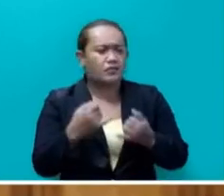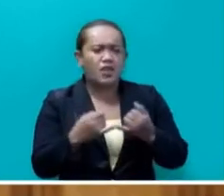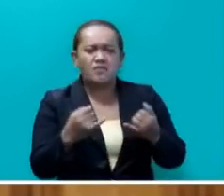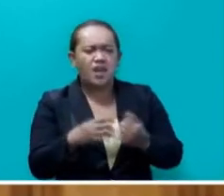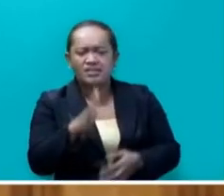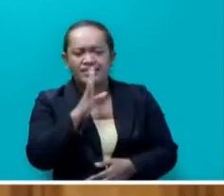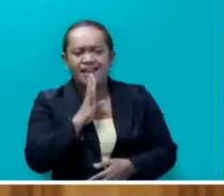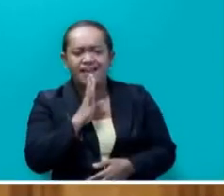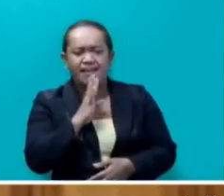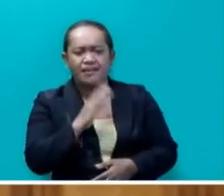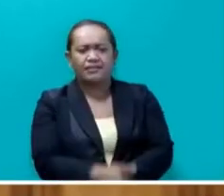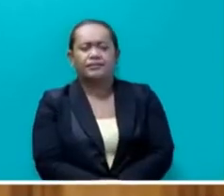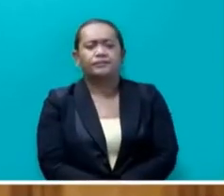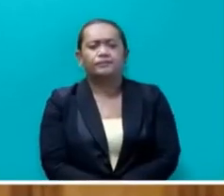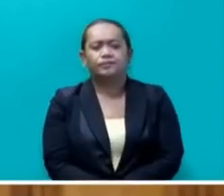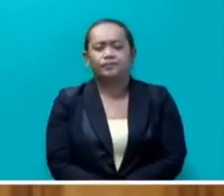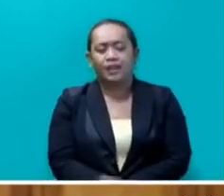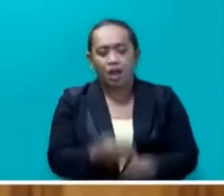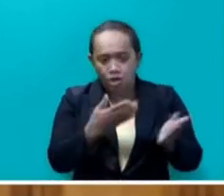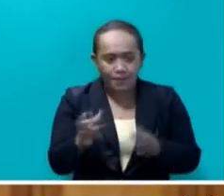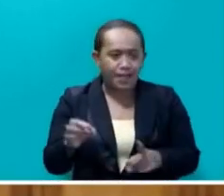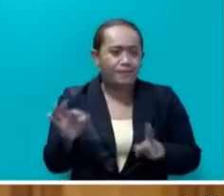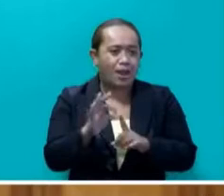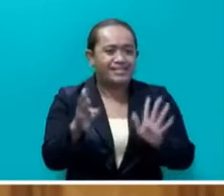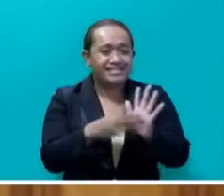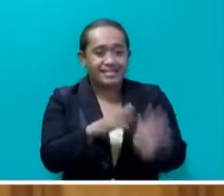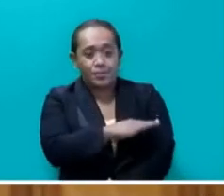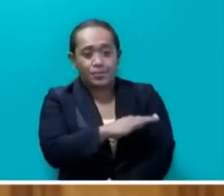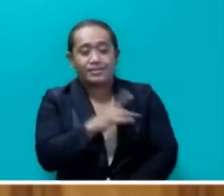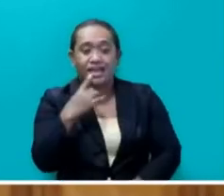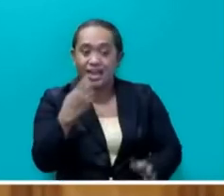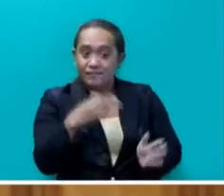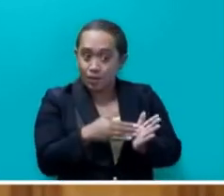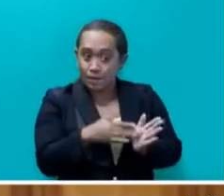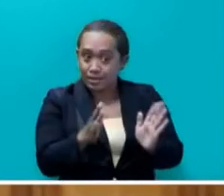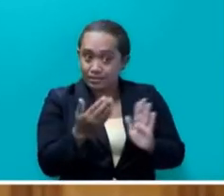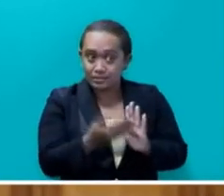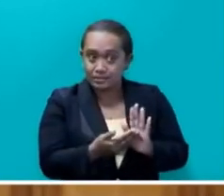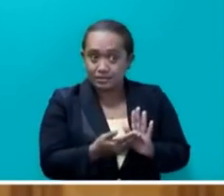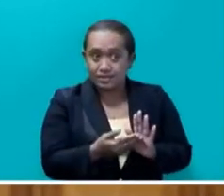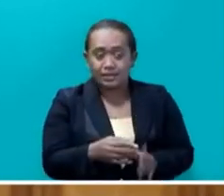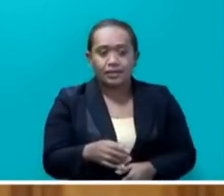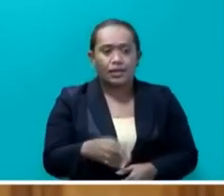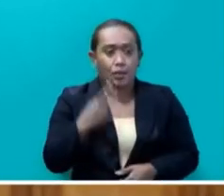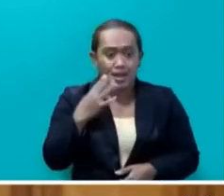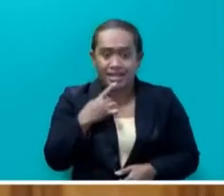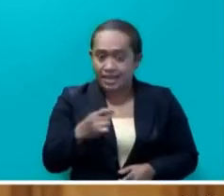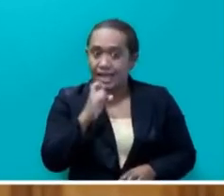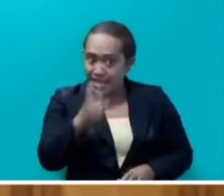sad. And Honorable Prime Minister, when I said that if you pass this bill, it was not a threat in the way that you're